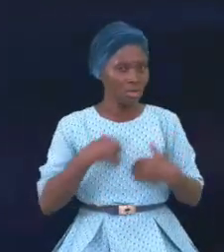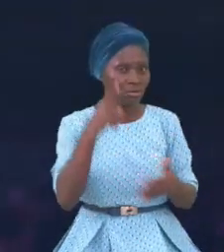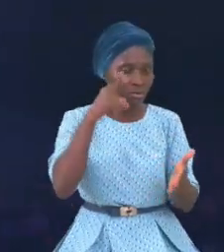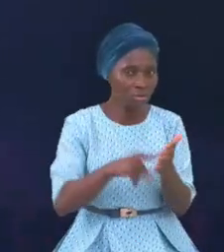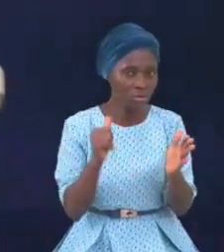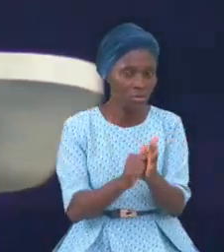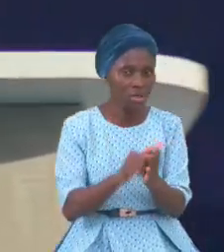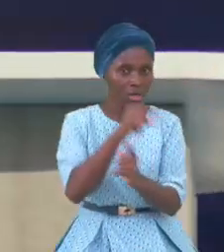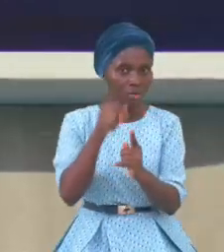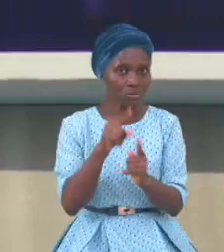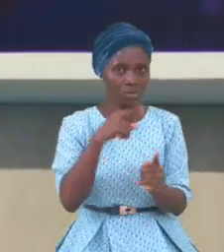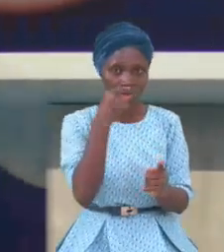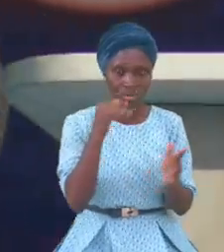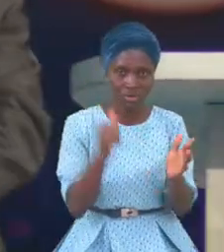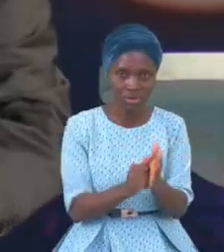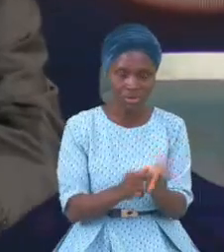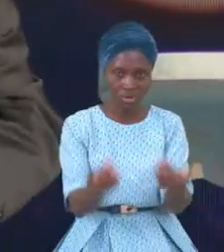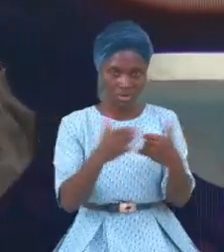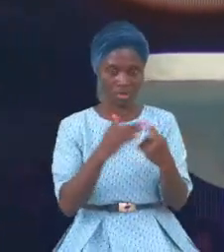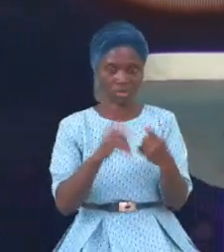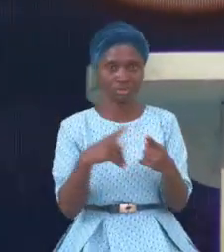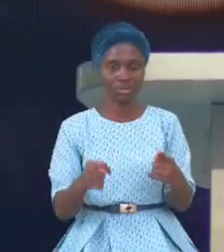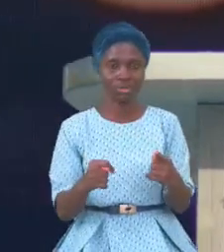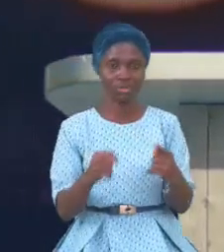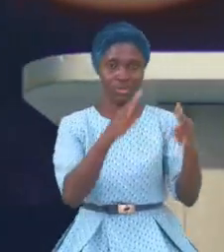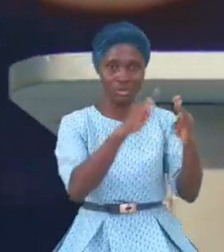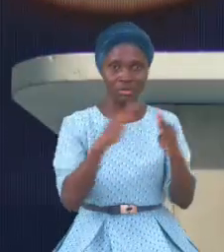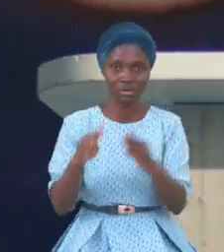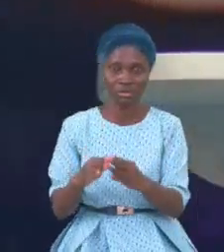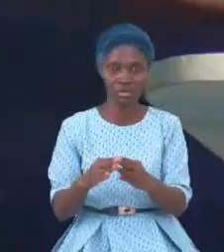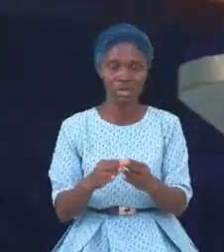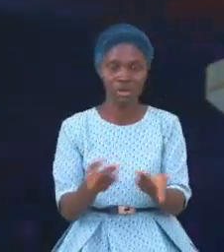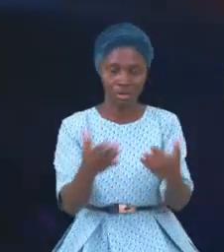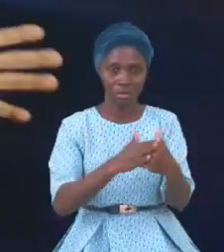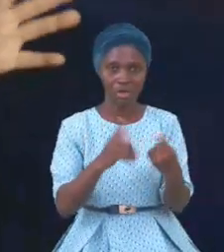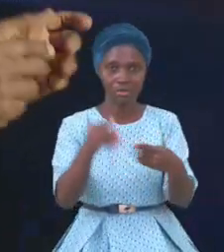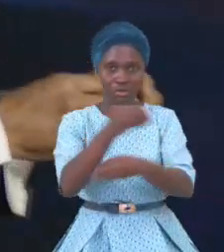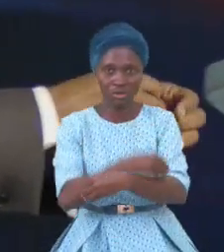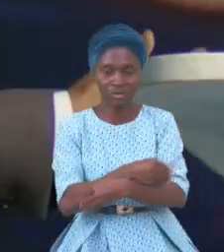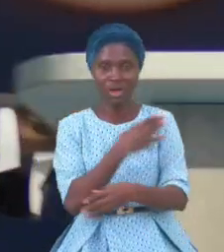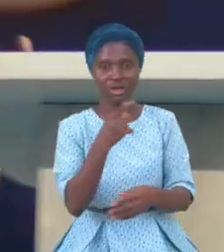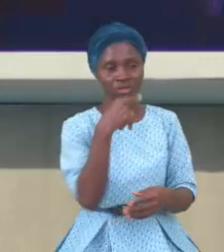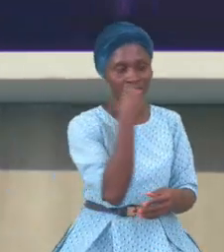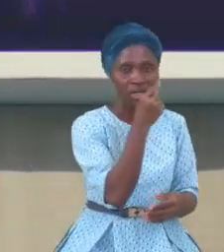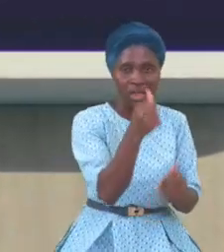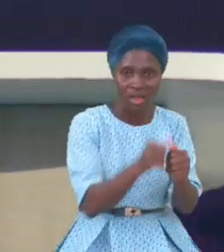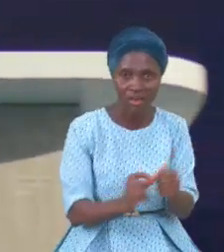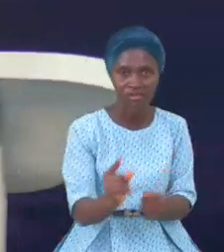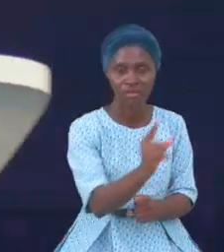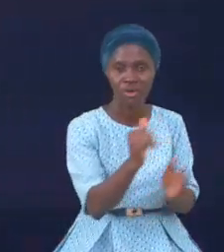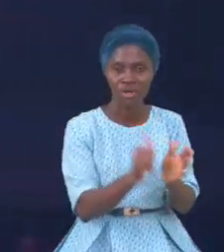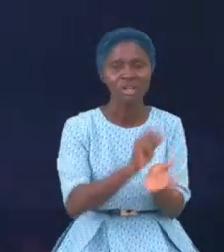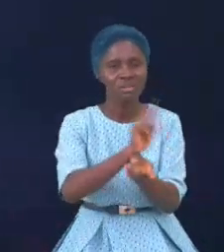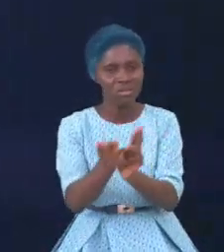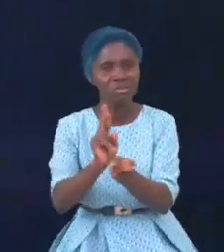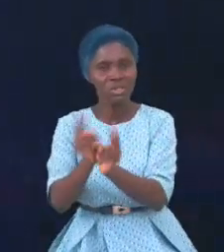to the office, you come back to your community, you come back everywhere, and you are telling them, rebel not, sin not, repent of your sin,